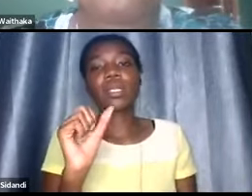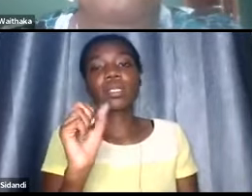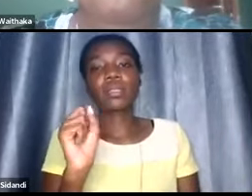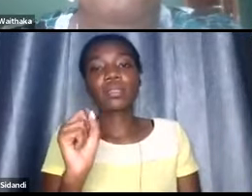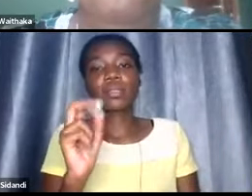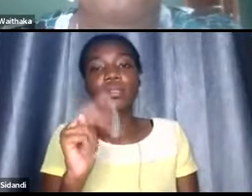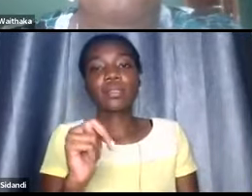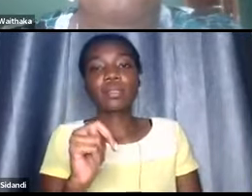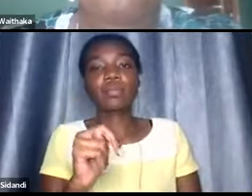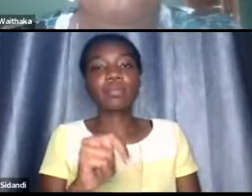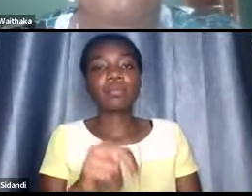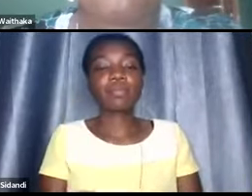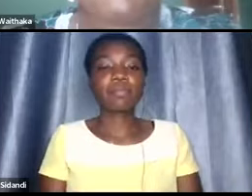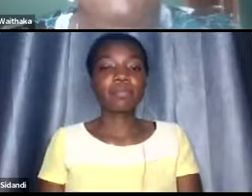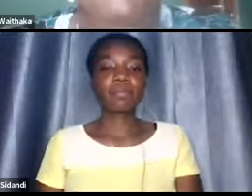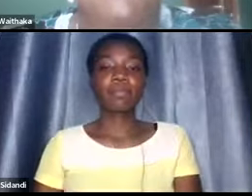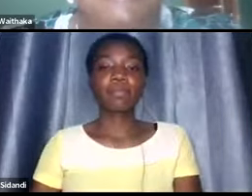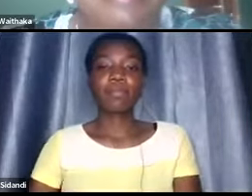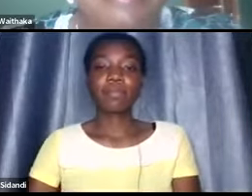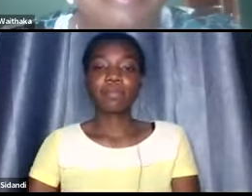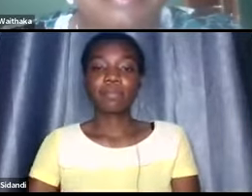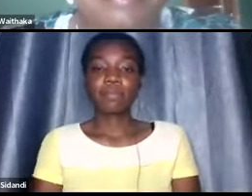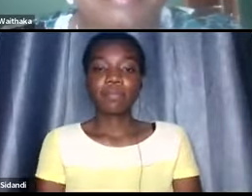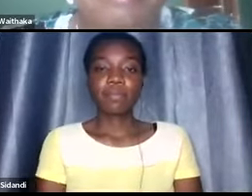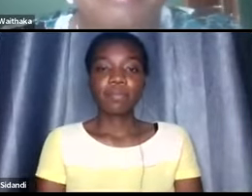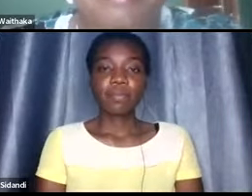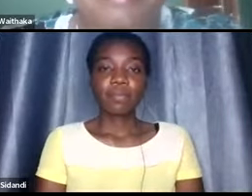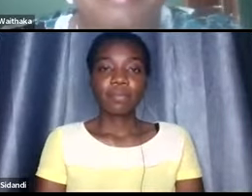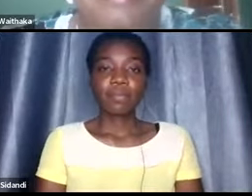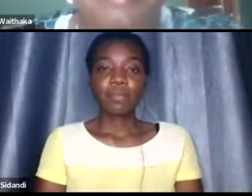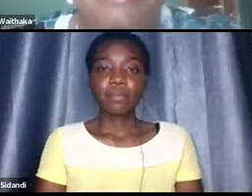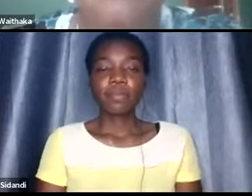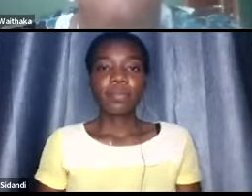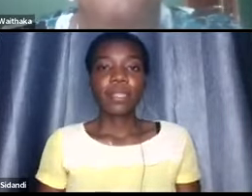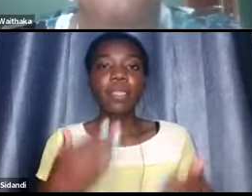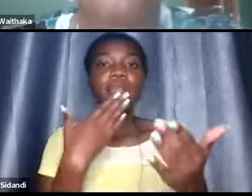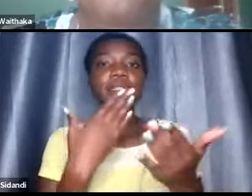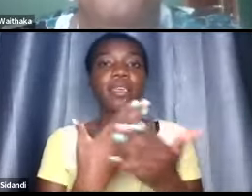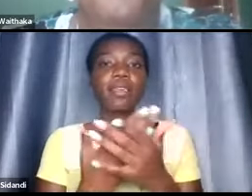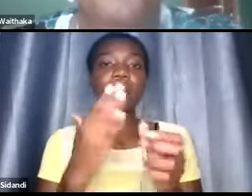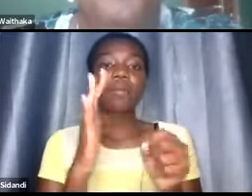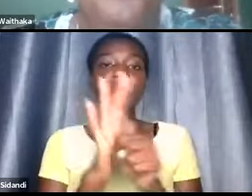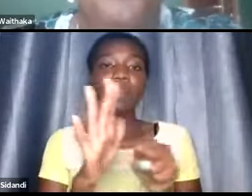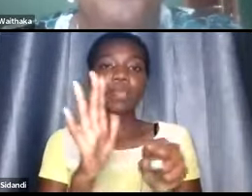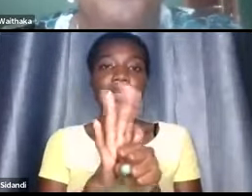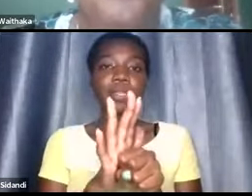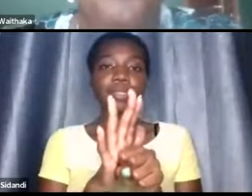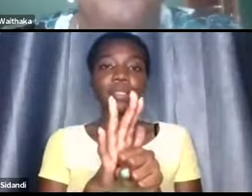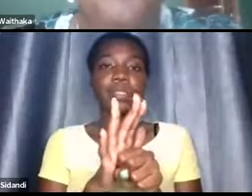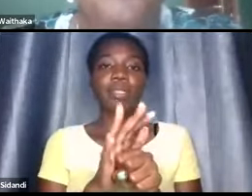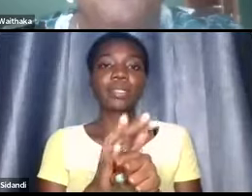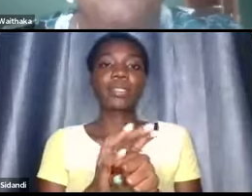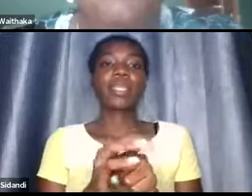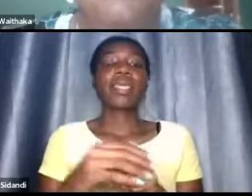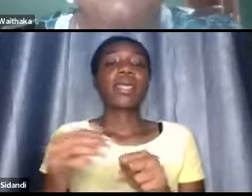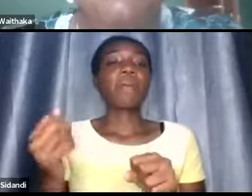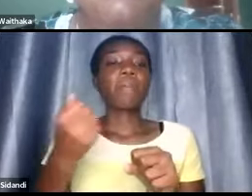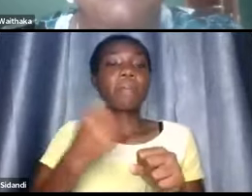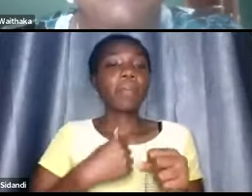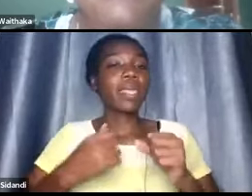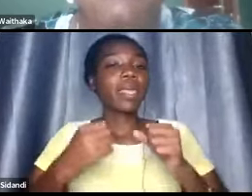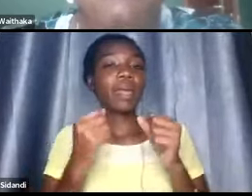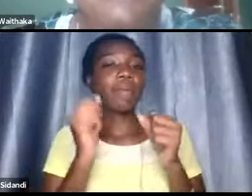Fiona's, who will be probably the last. Susan? Thank you so much. Mrs. Waithaka, really nice to hear you again. It's